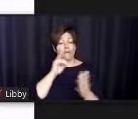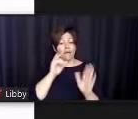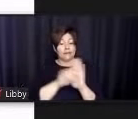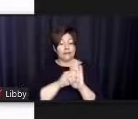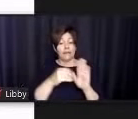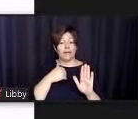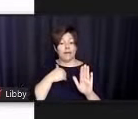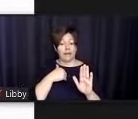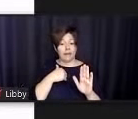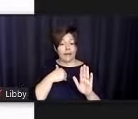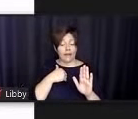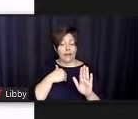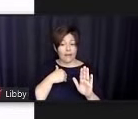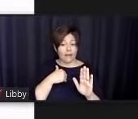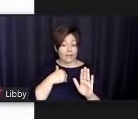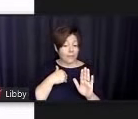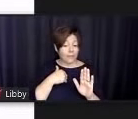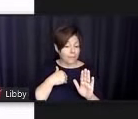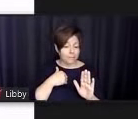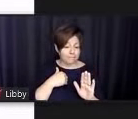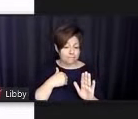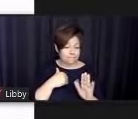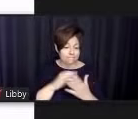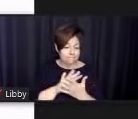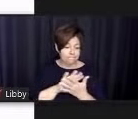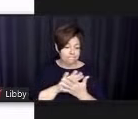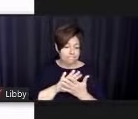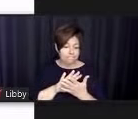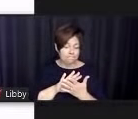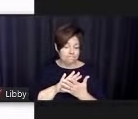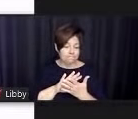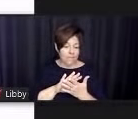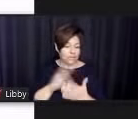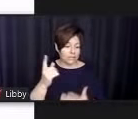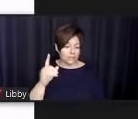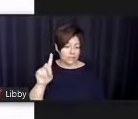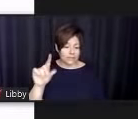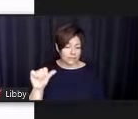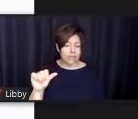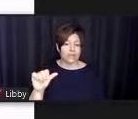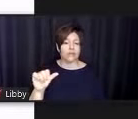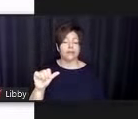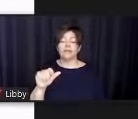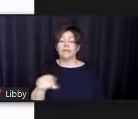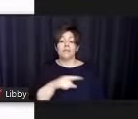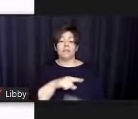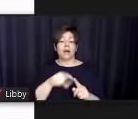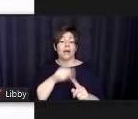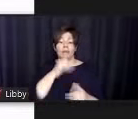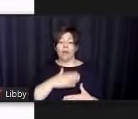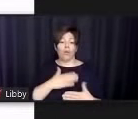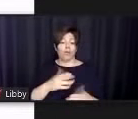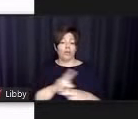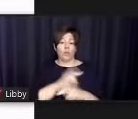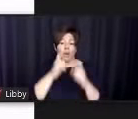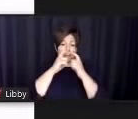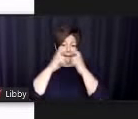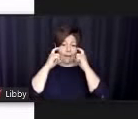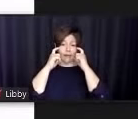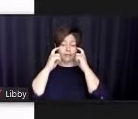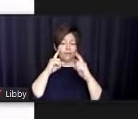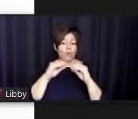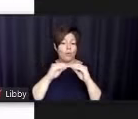profound intellectual disabilities. He is not, from what I understand, not worn a mask. He's not willing to wear a mask for longer than 30